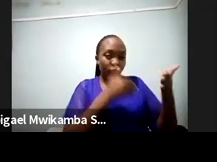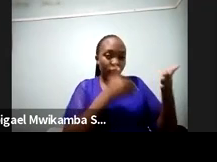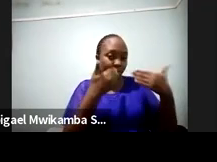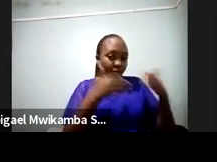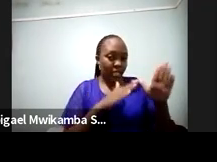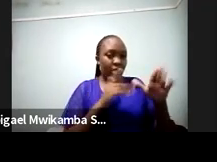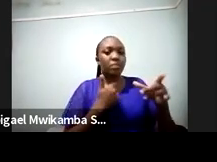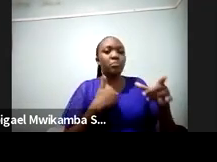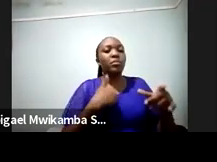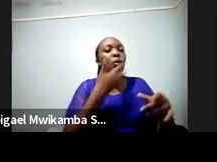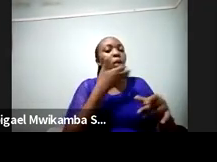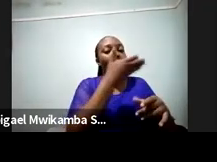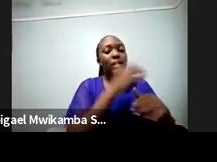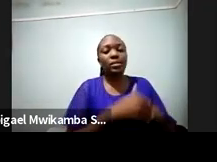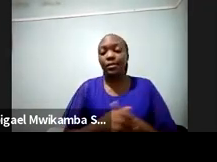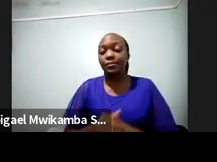All right, so let's move on.